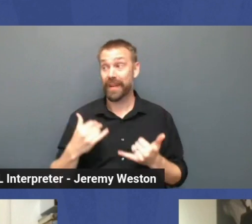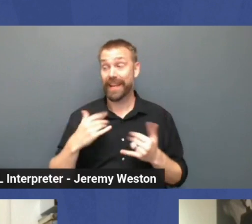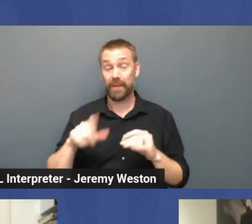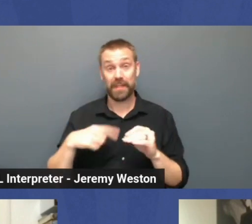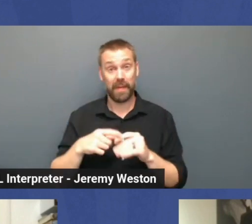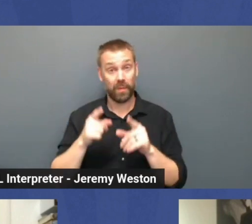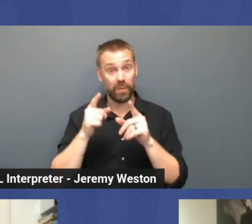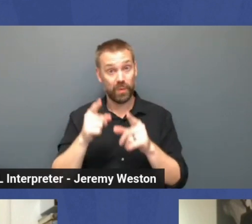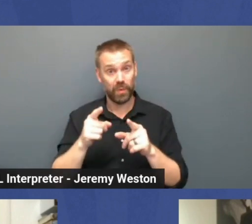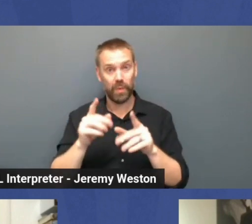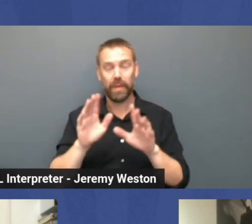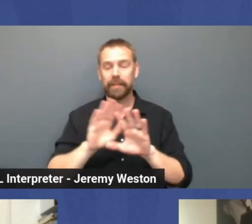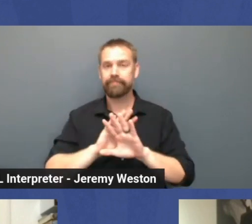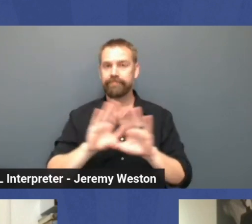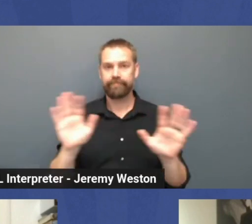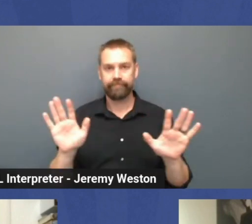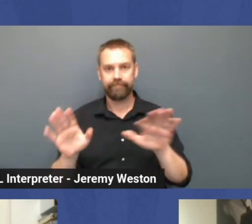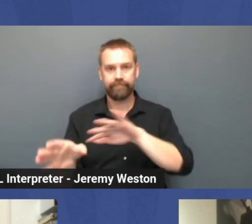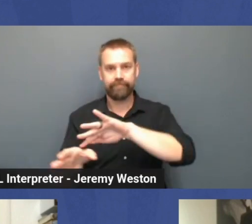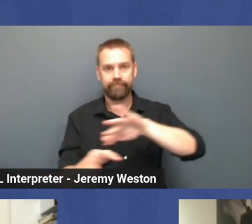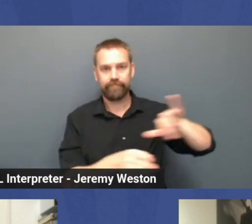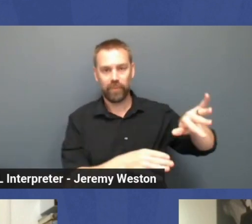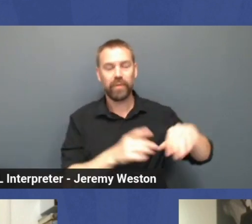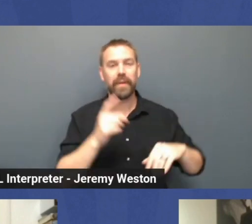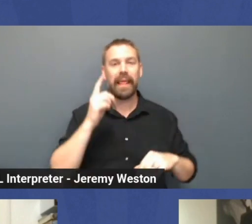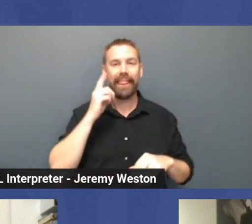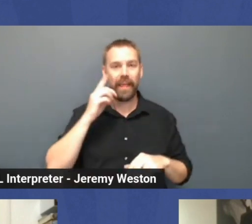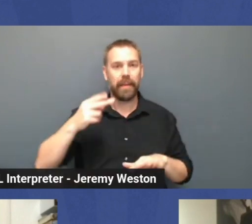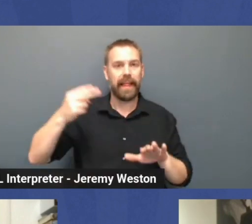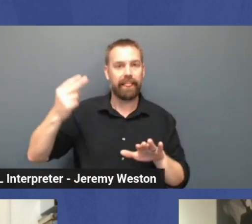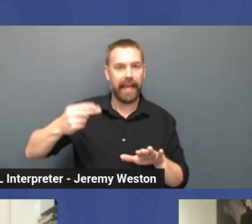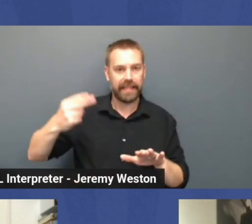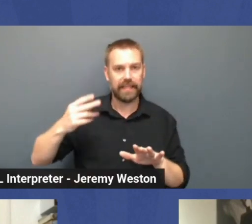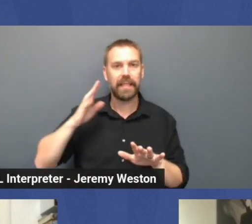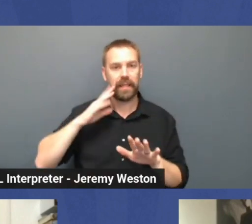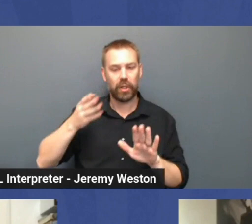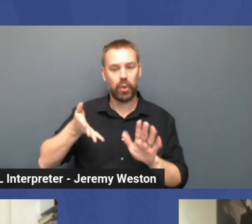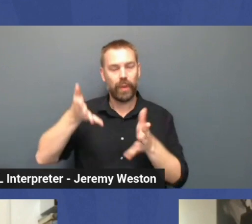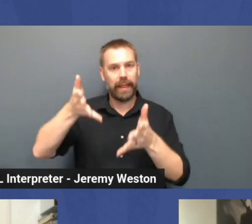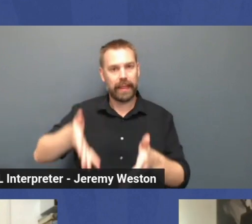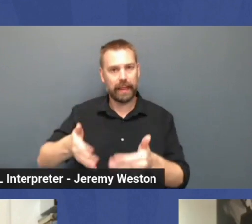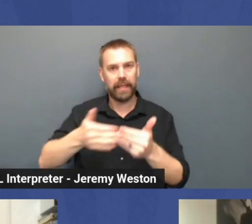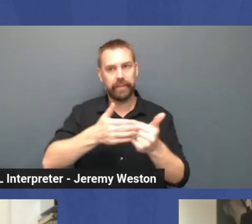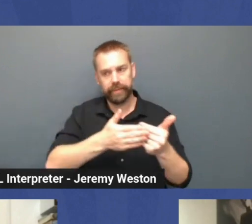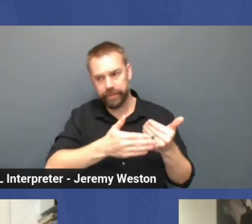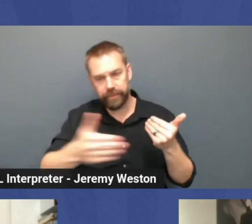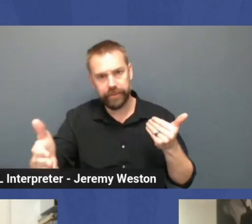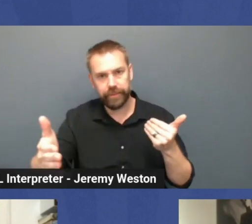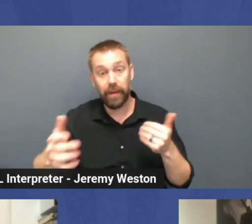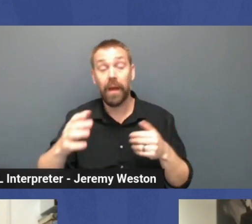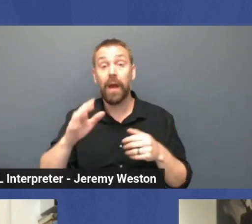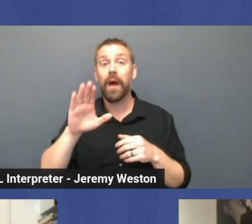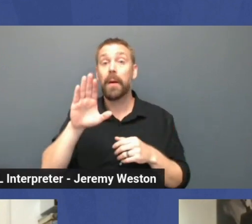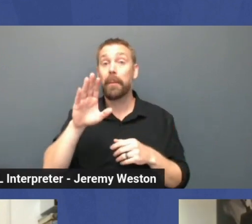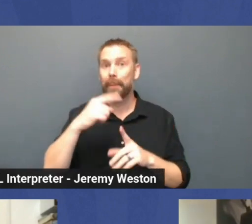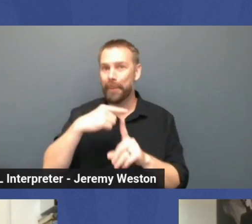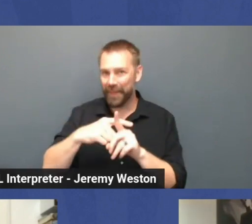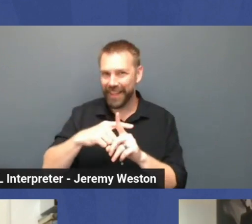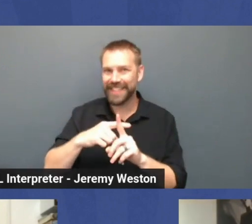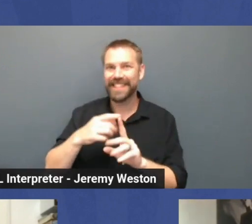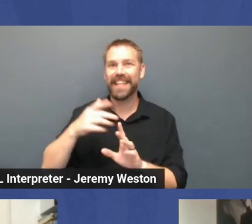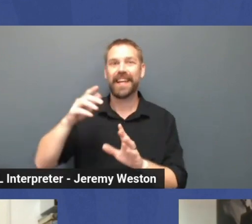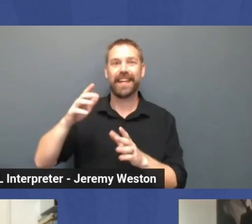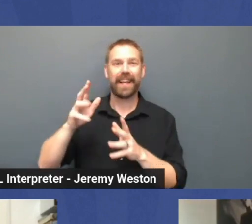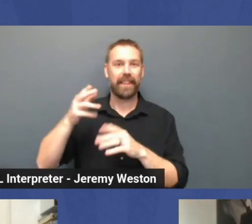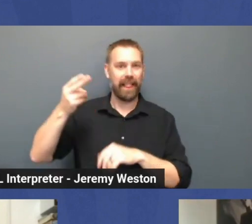It is about the legacy of what you will leave, and that more so the legacy you will be taking away. Keep